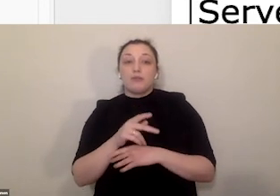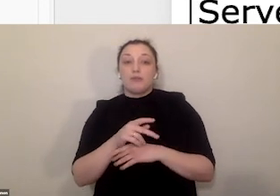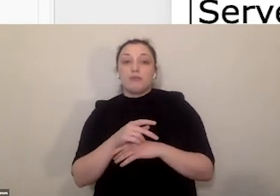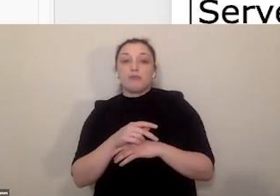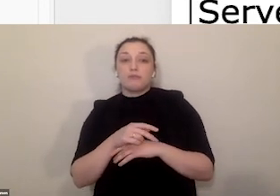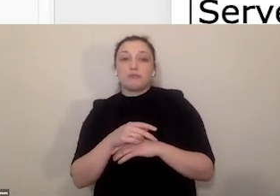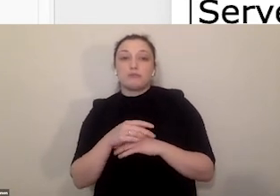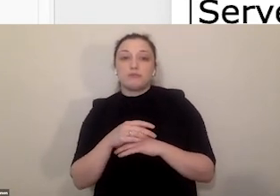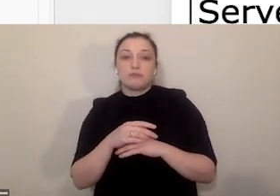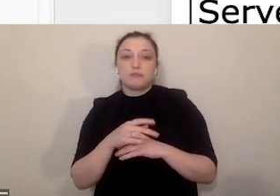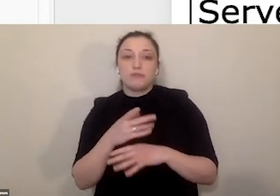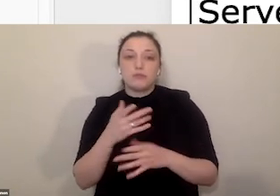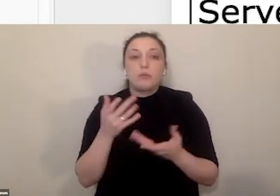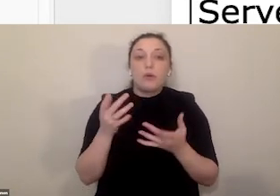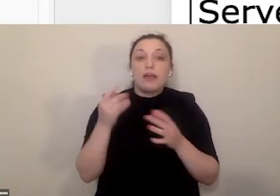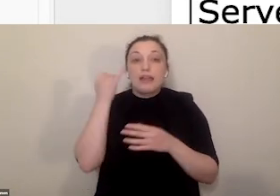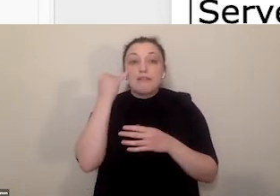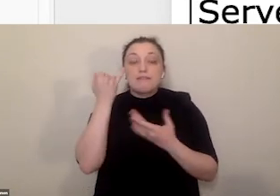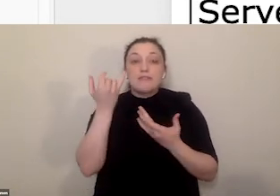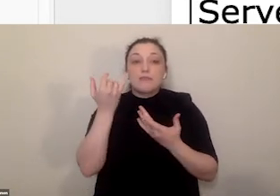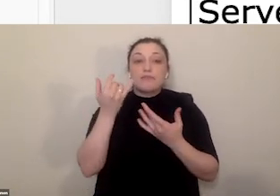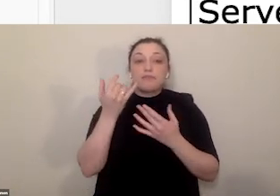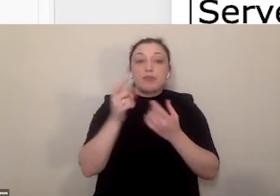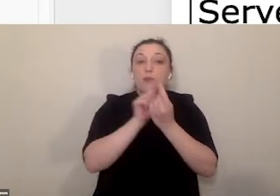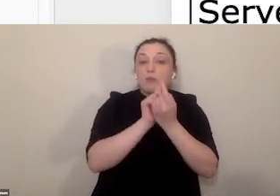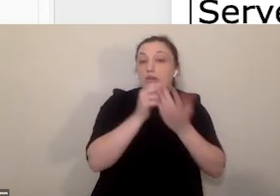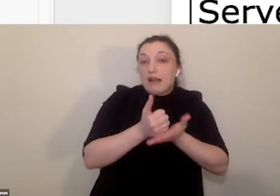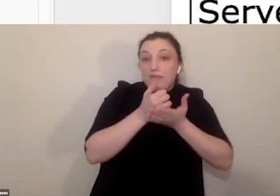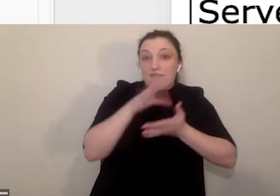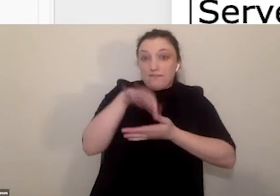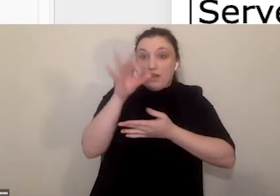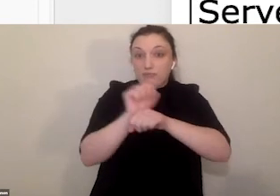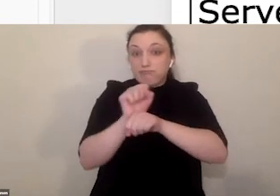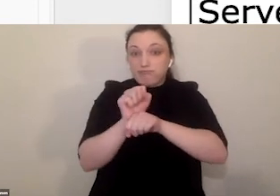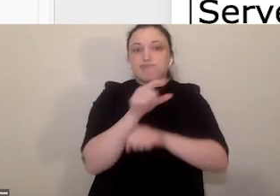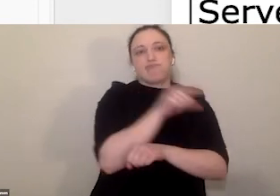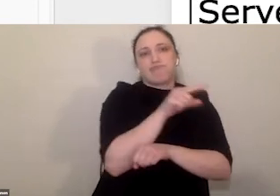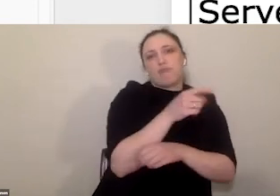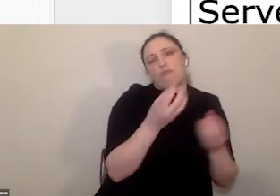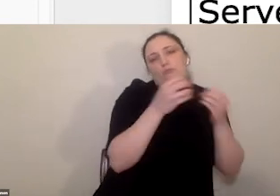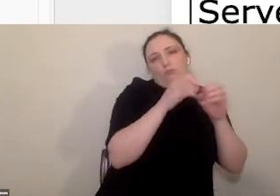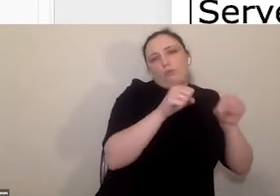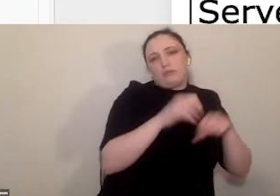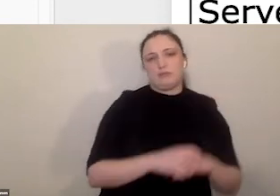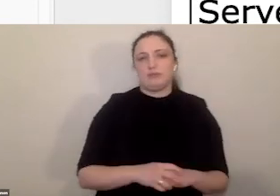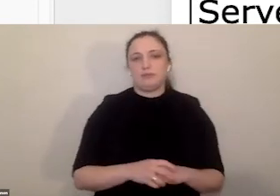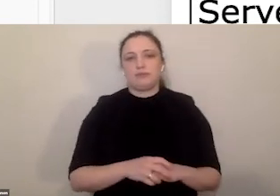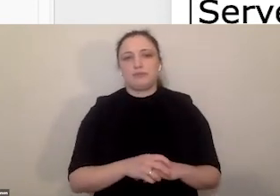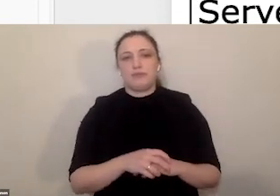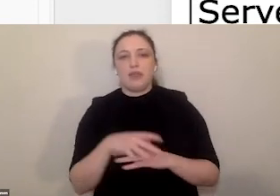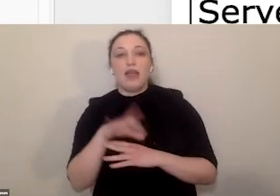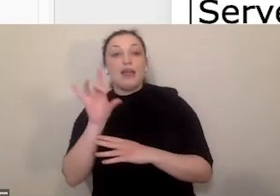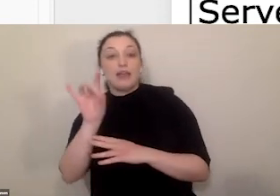something like, say, participating in a formal mentorship program, only 8% for SME compared to 11% for large employer. The